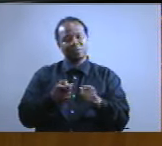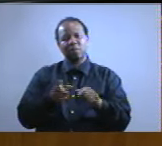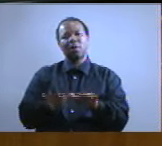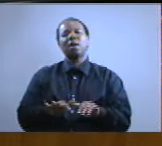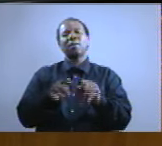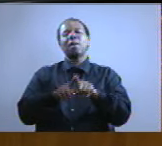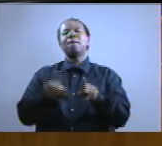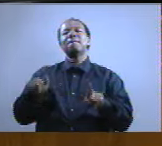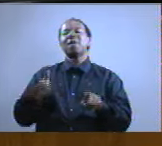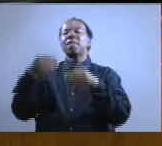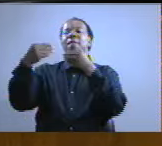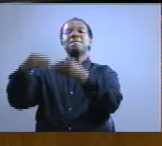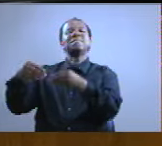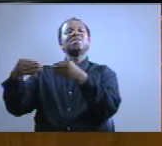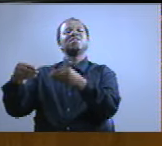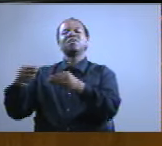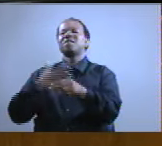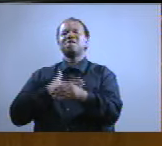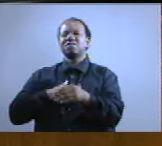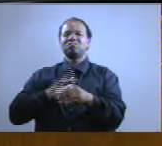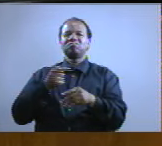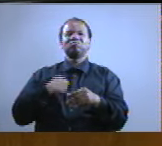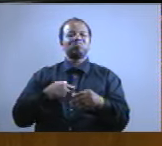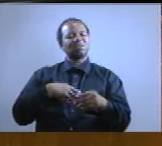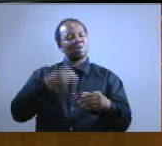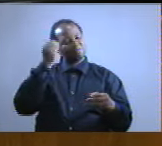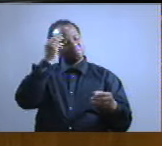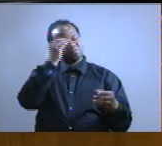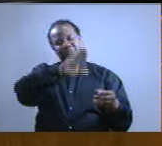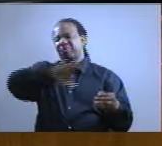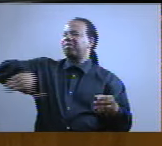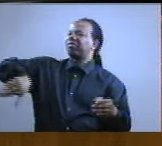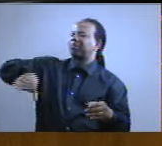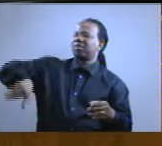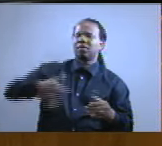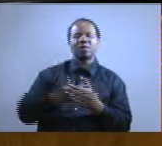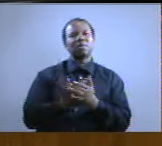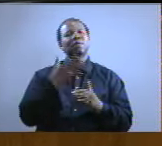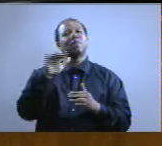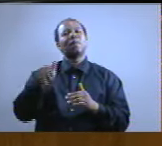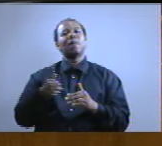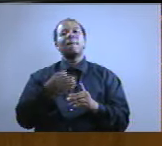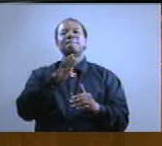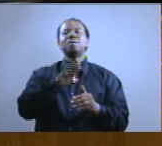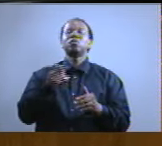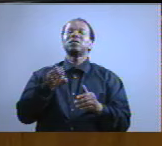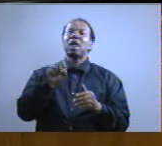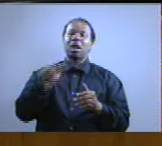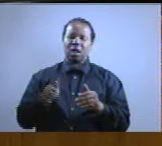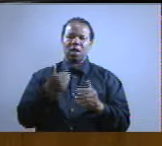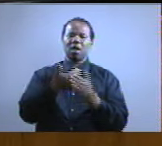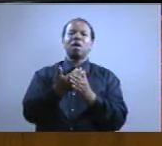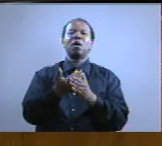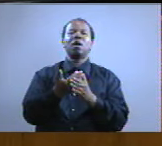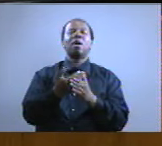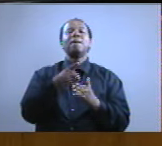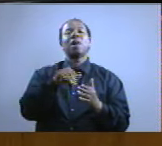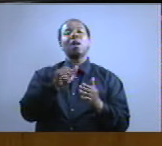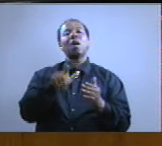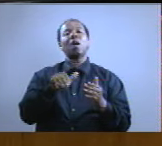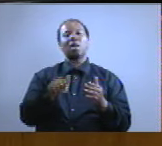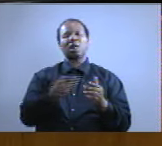business stakeholders feeling their views have been totally ignored. Business Unity South Africa's Executive Director Vanessa Parler says